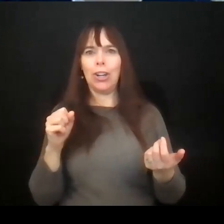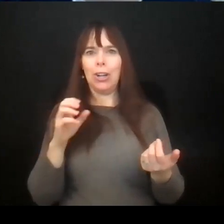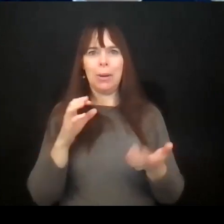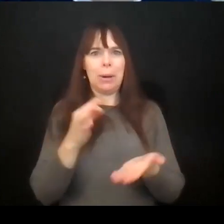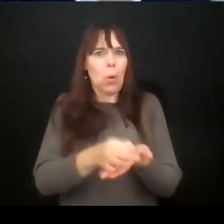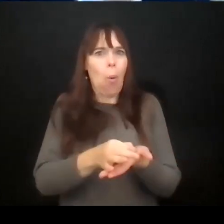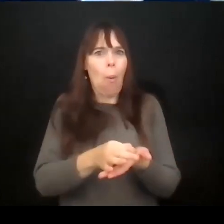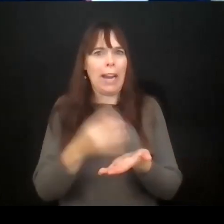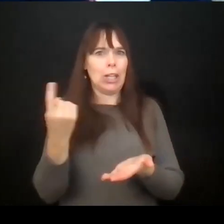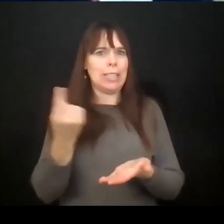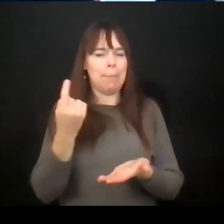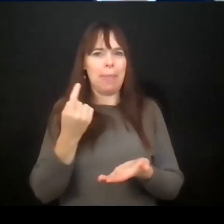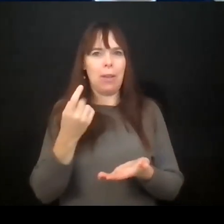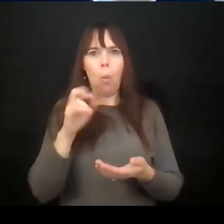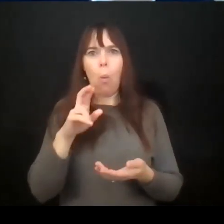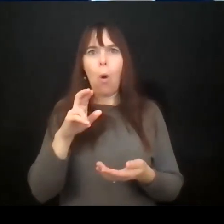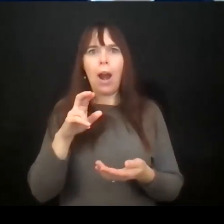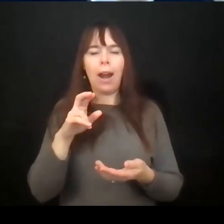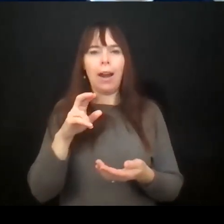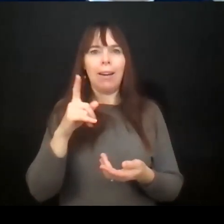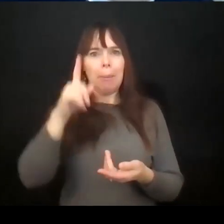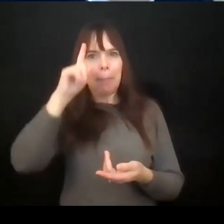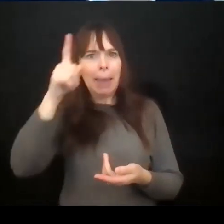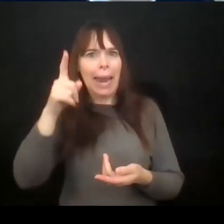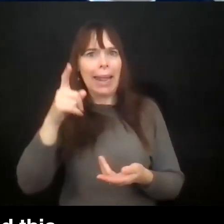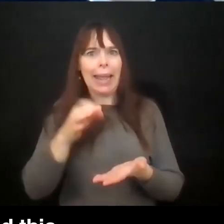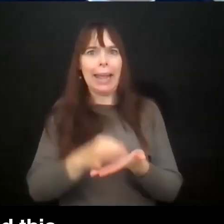coin or a copper penny.